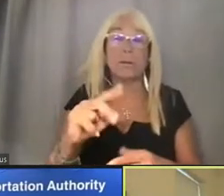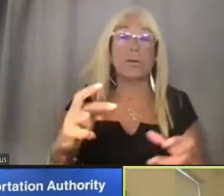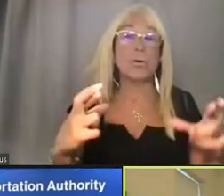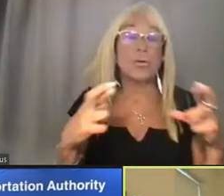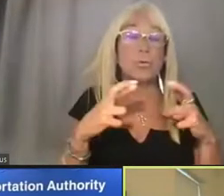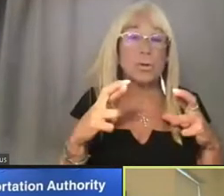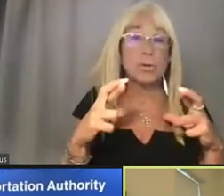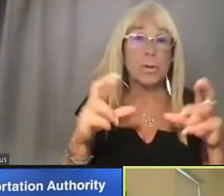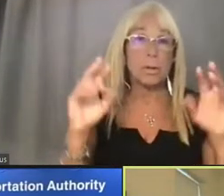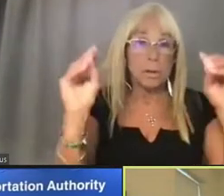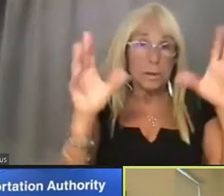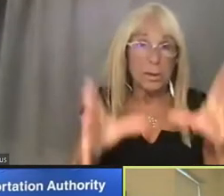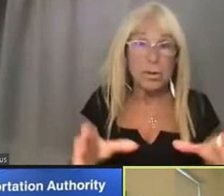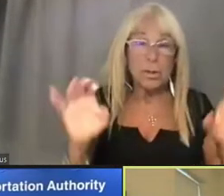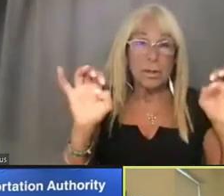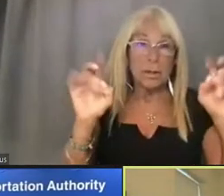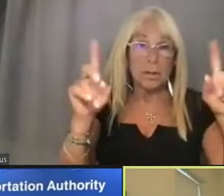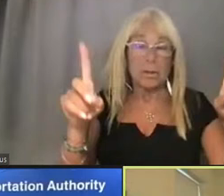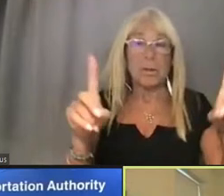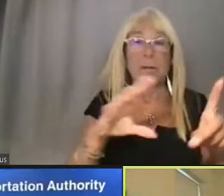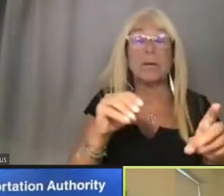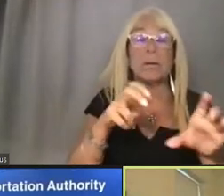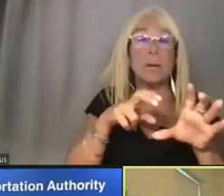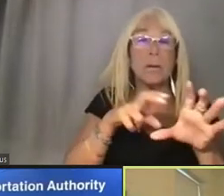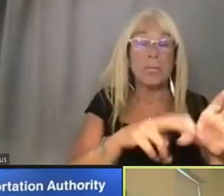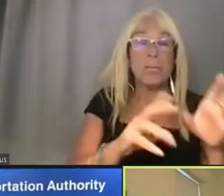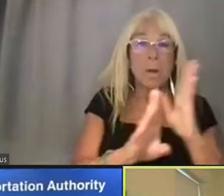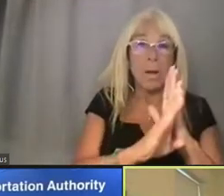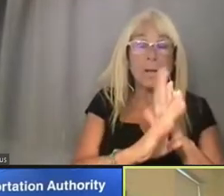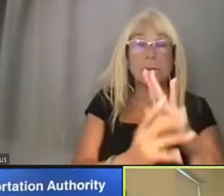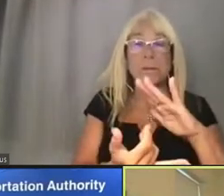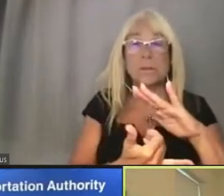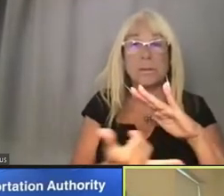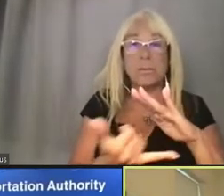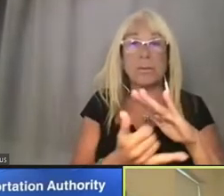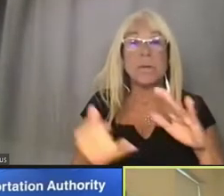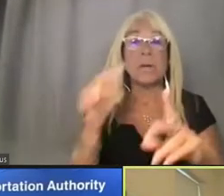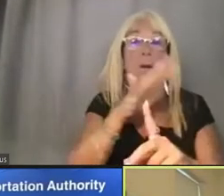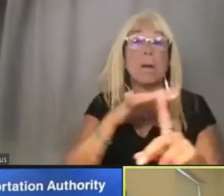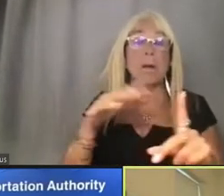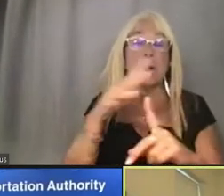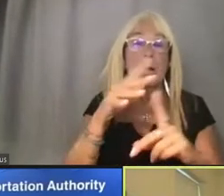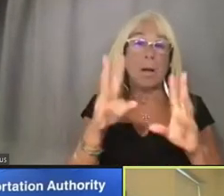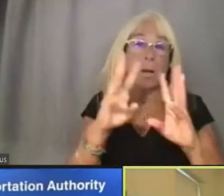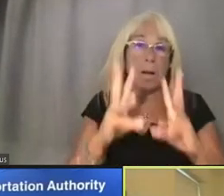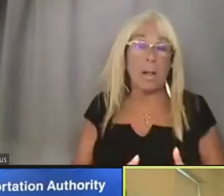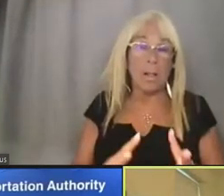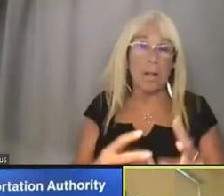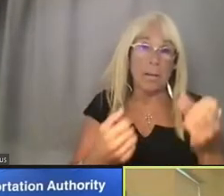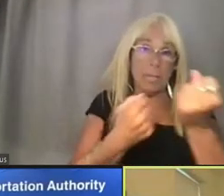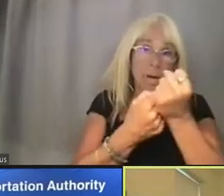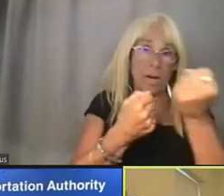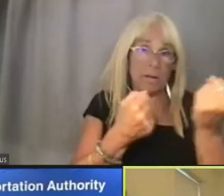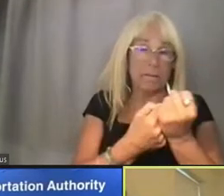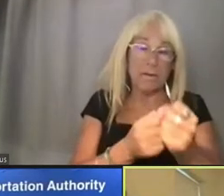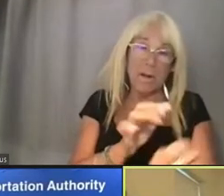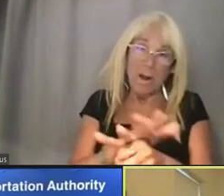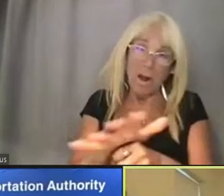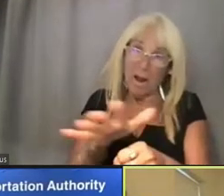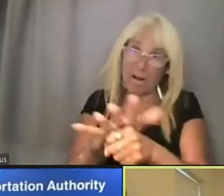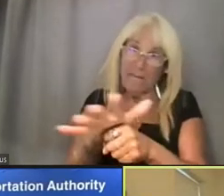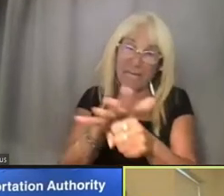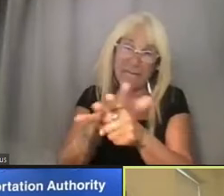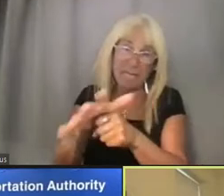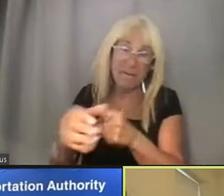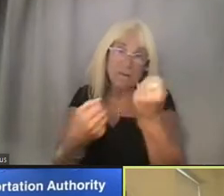central business district a bus rider a Subway writer and a climate activist I fully support the CBD tolling